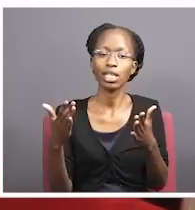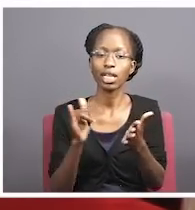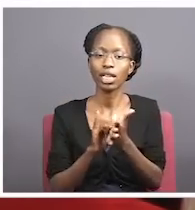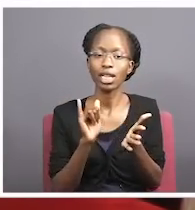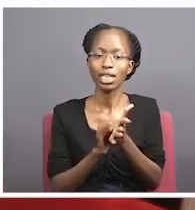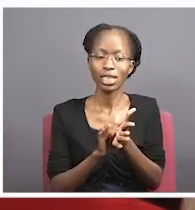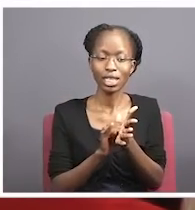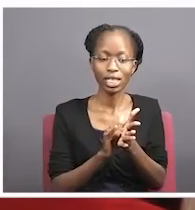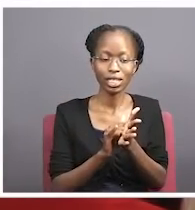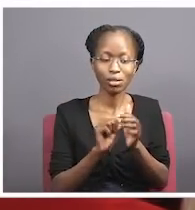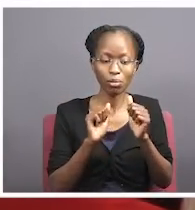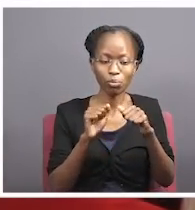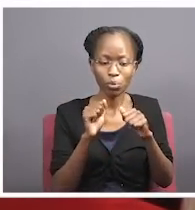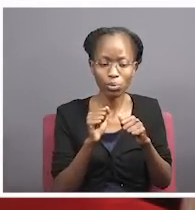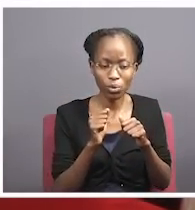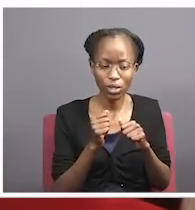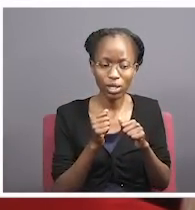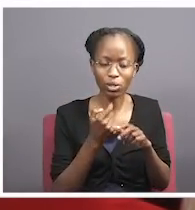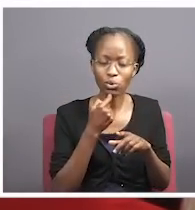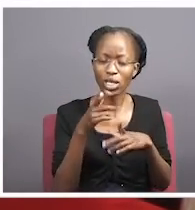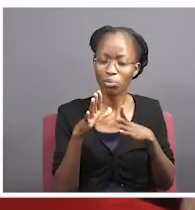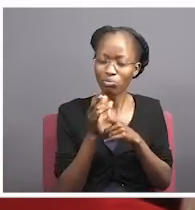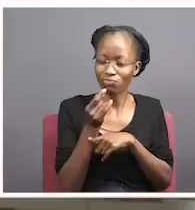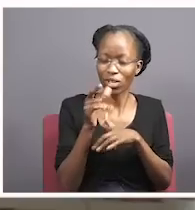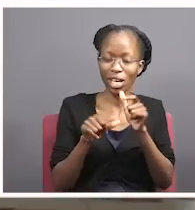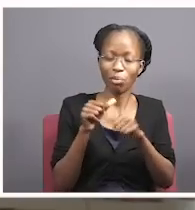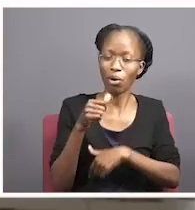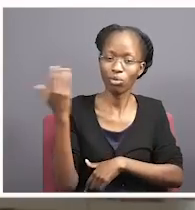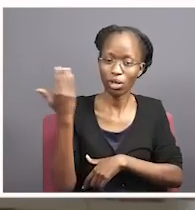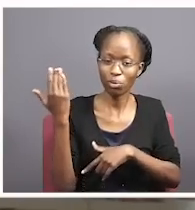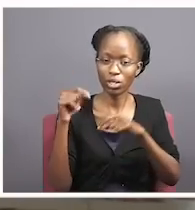something that gives them a foretaste of what to expect in the service today?